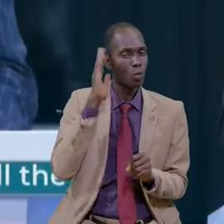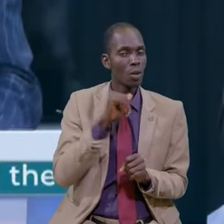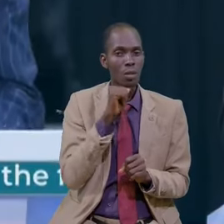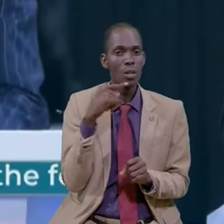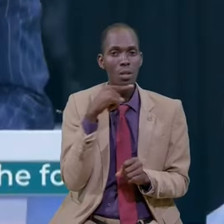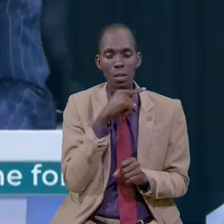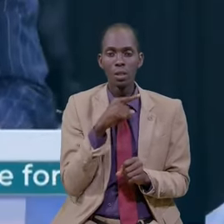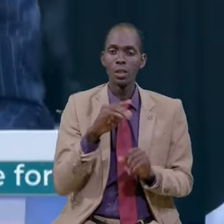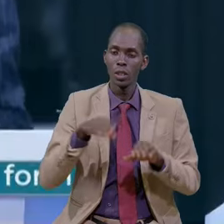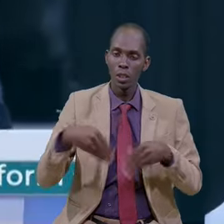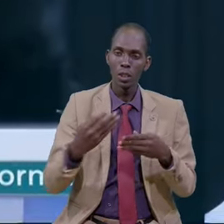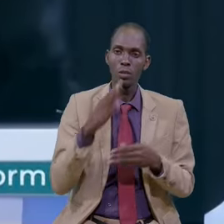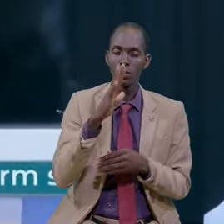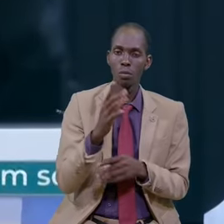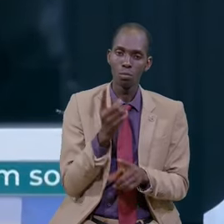phone